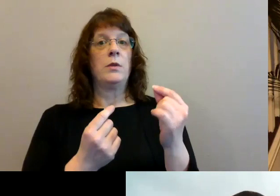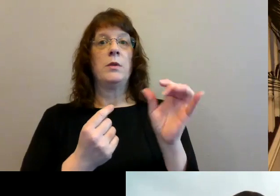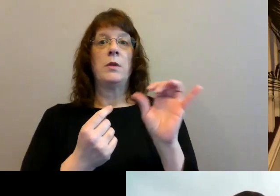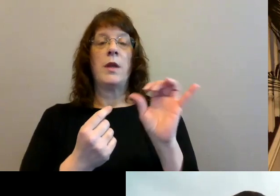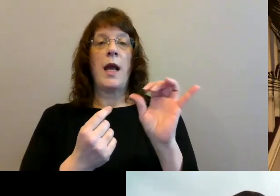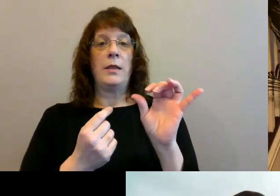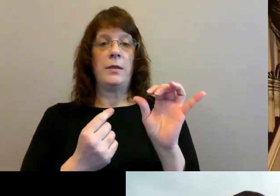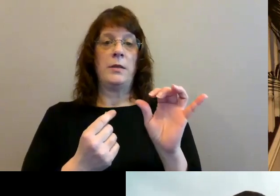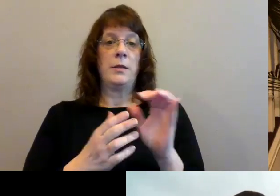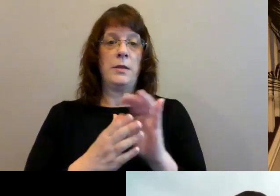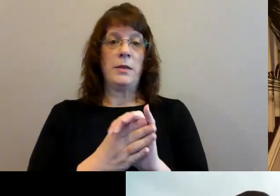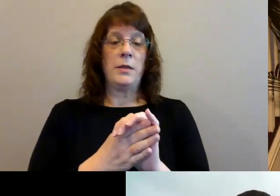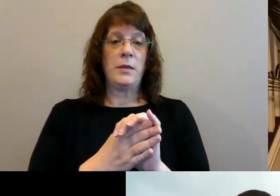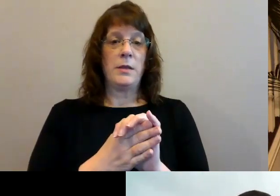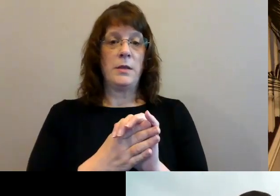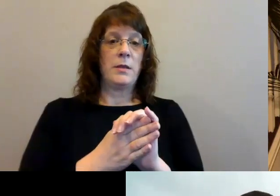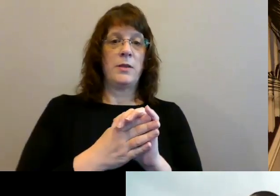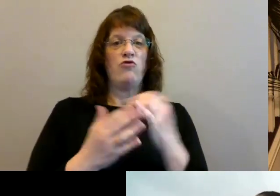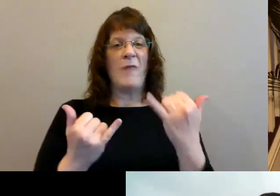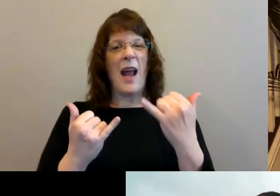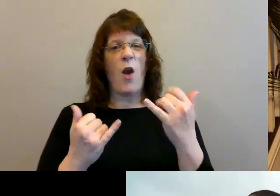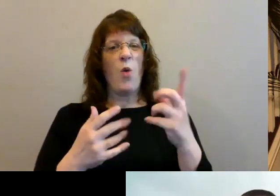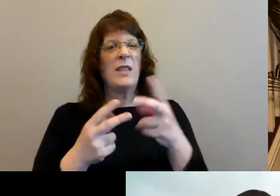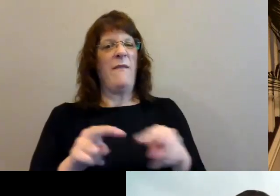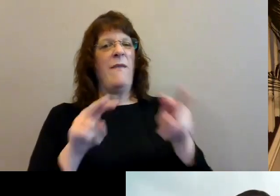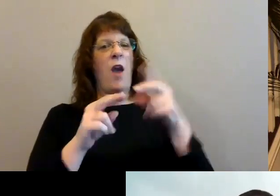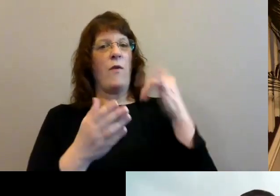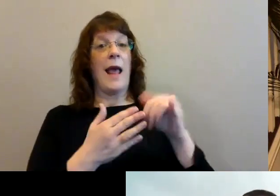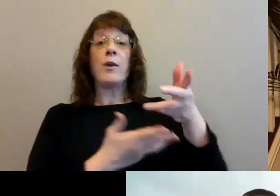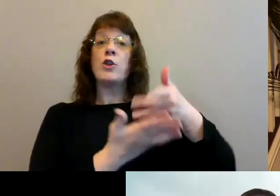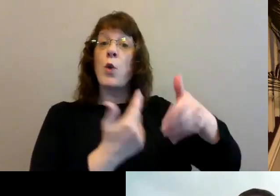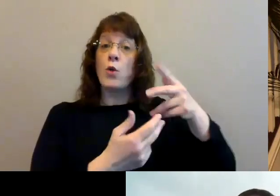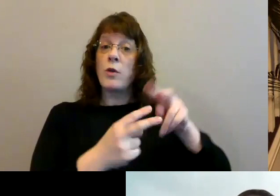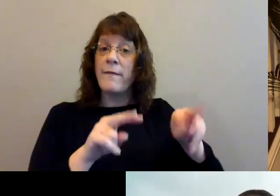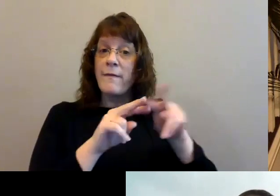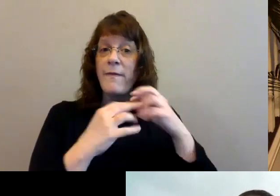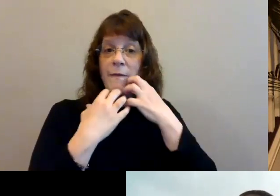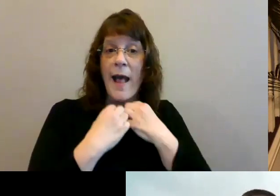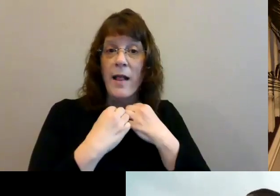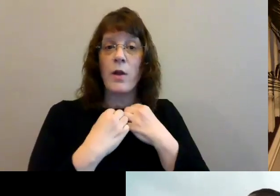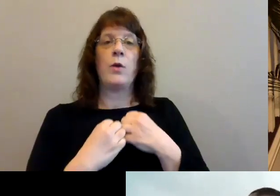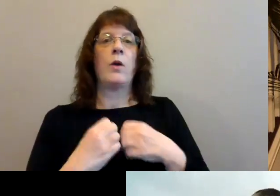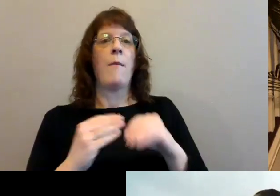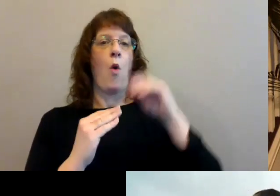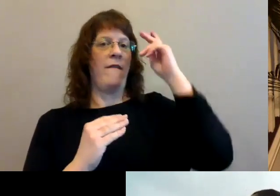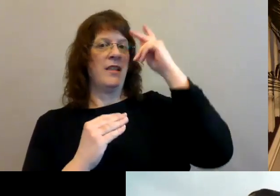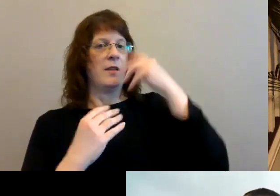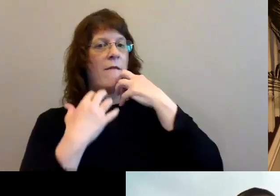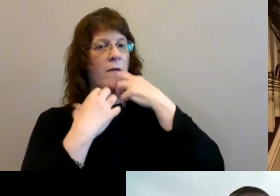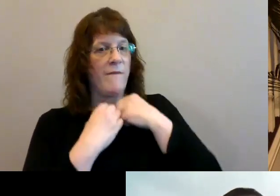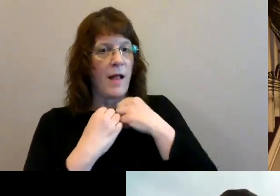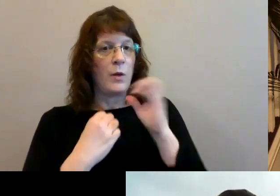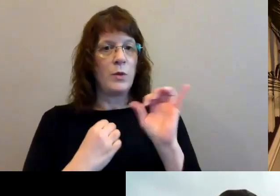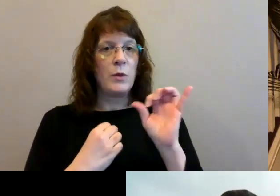return, basically? Like, what's the value of that? And there's a social value. There's a more of a philosophical value, as we said. There's